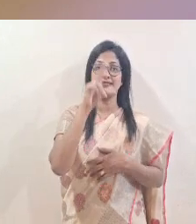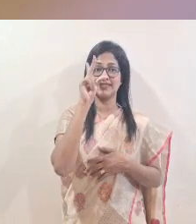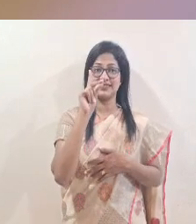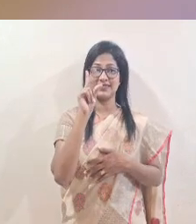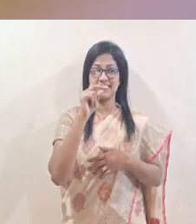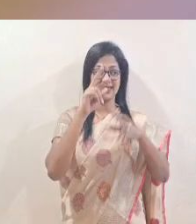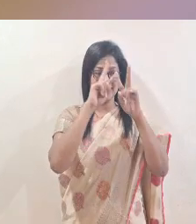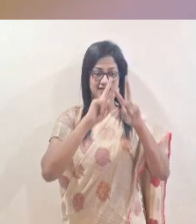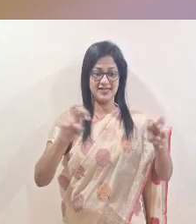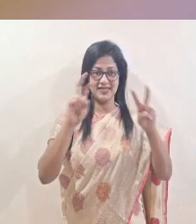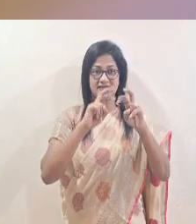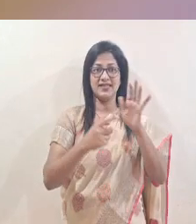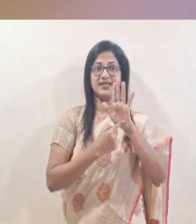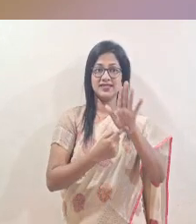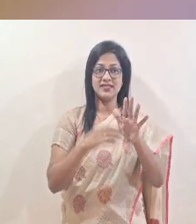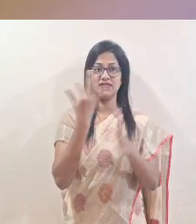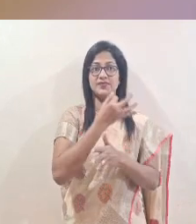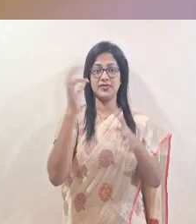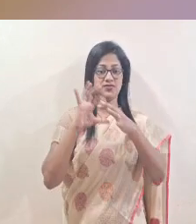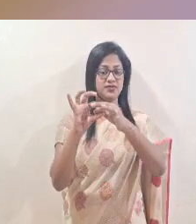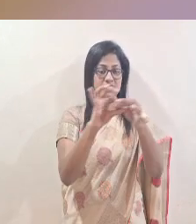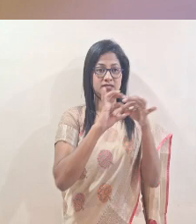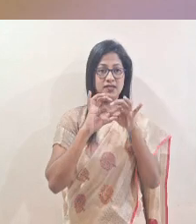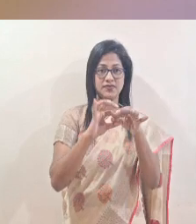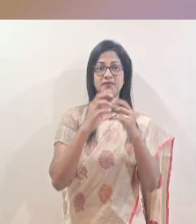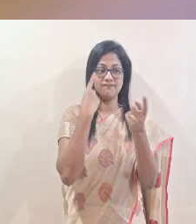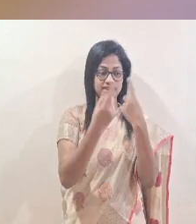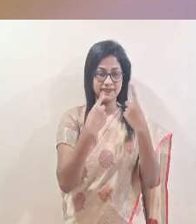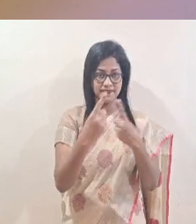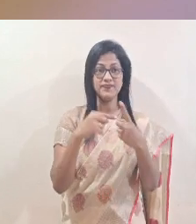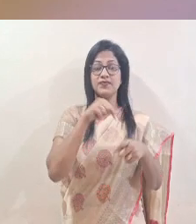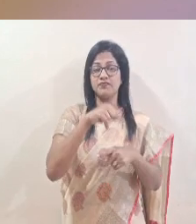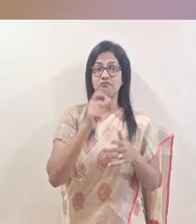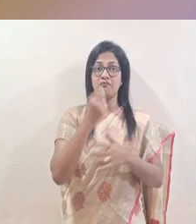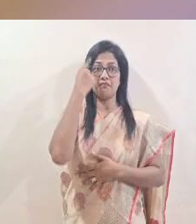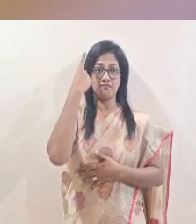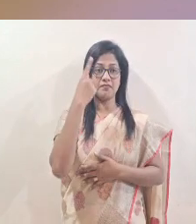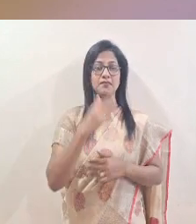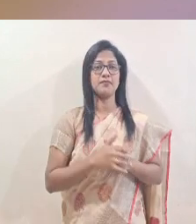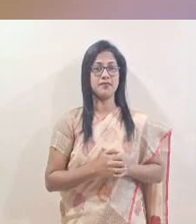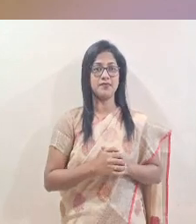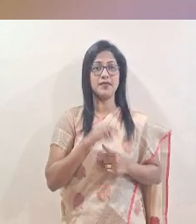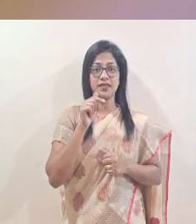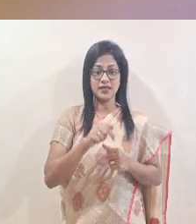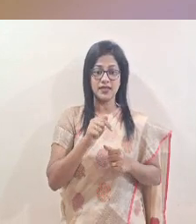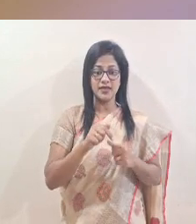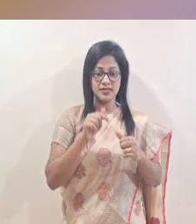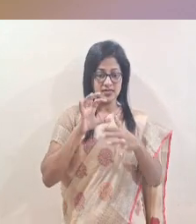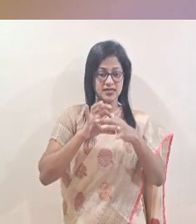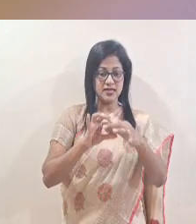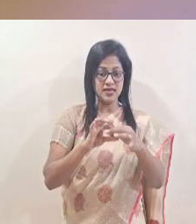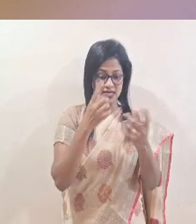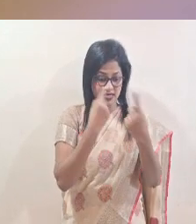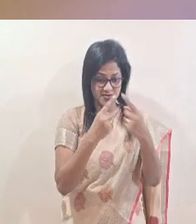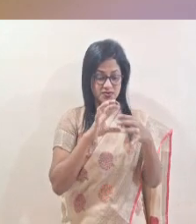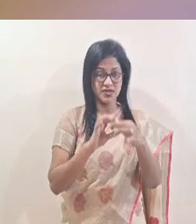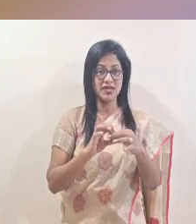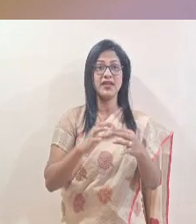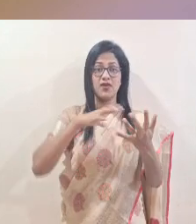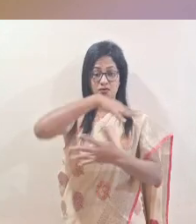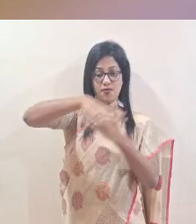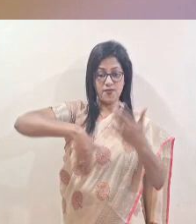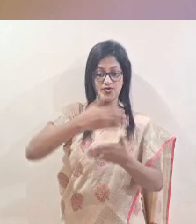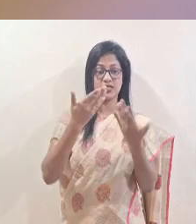indices for the second study, which is spatial network analysis, where we had tried to understand whether these indices would lead to